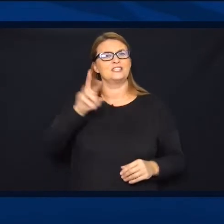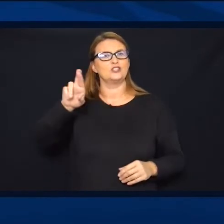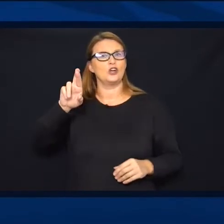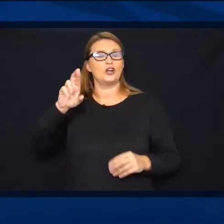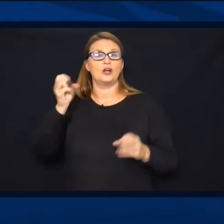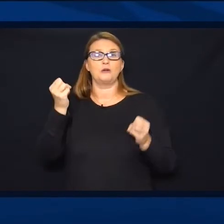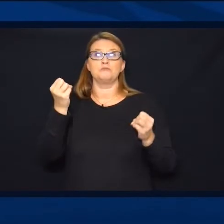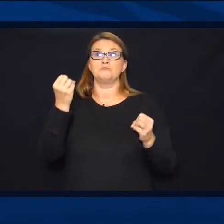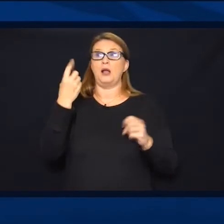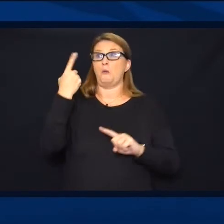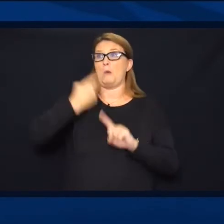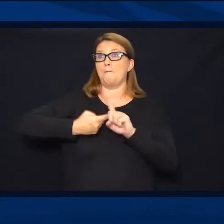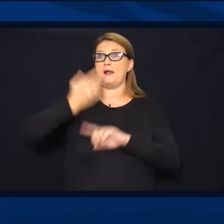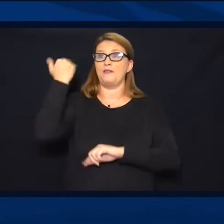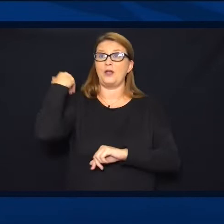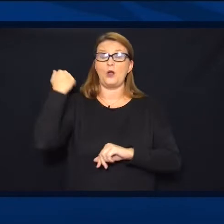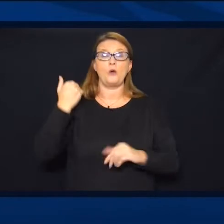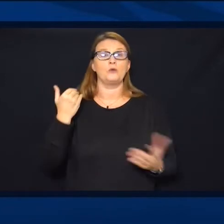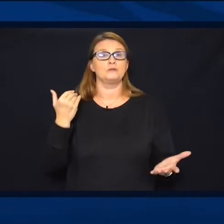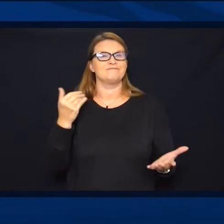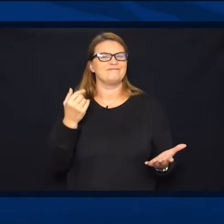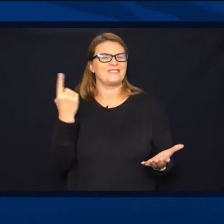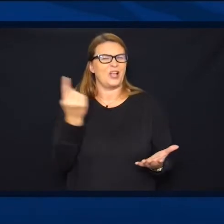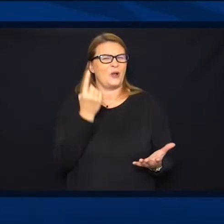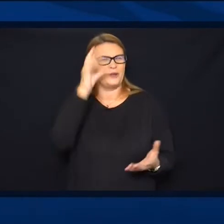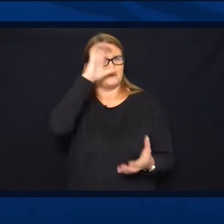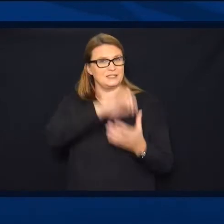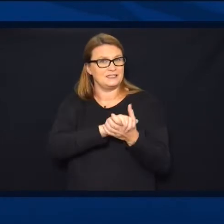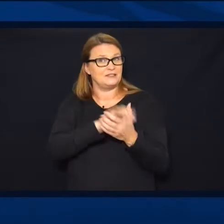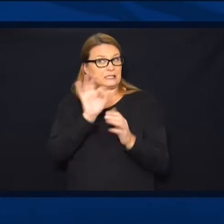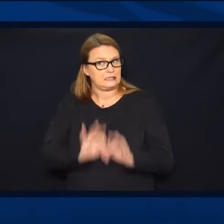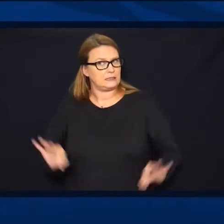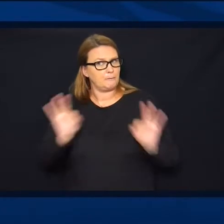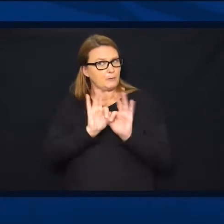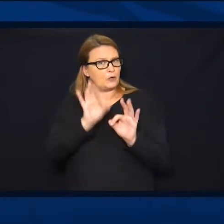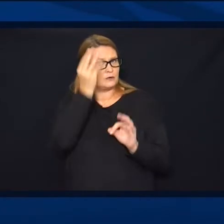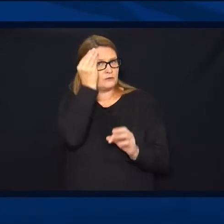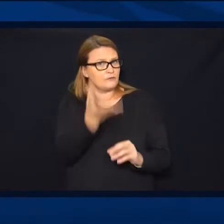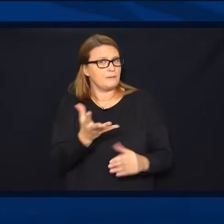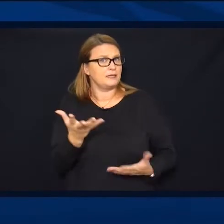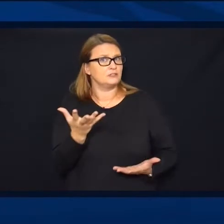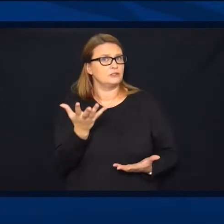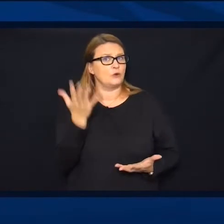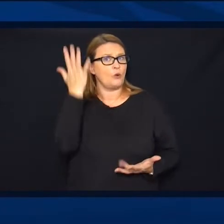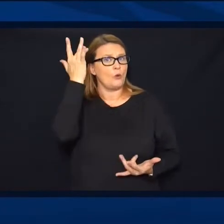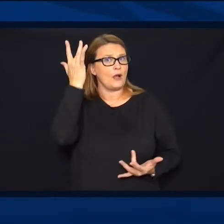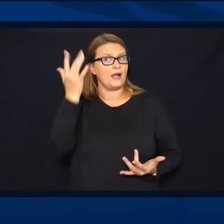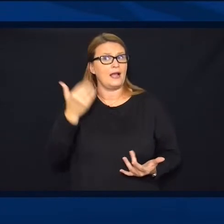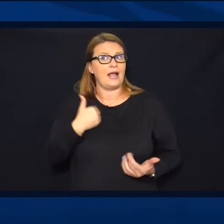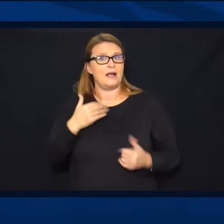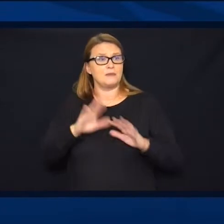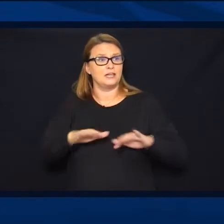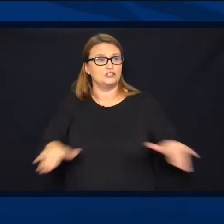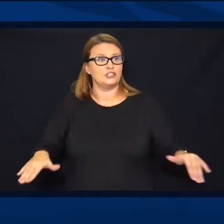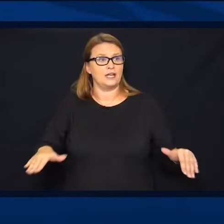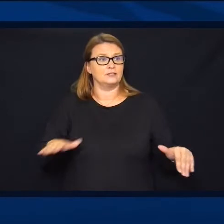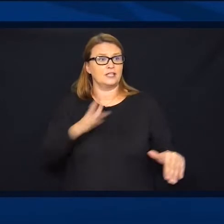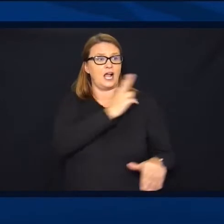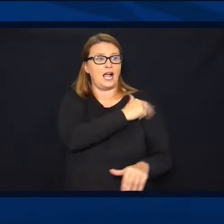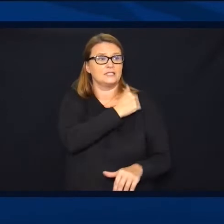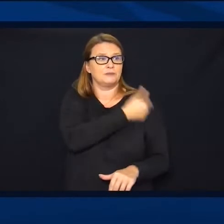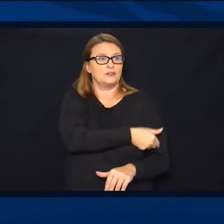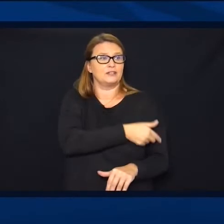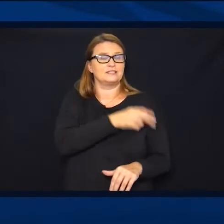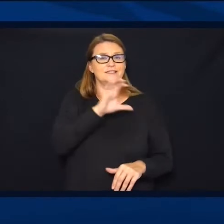than a month ago. I believe this data is important because it has more information about child hospitalizations